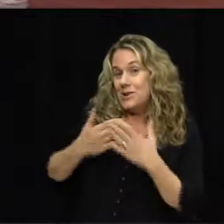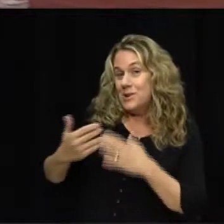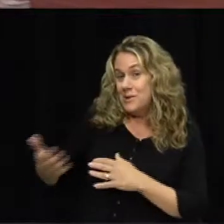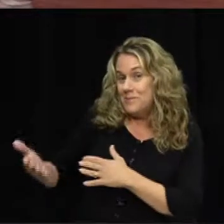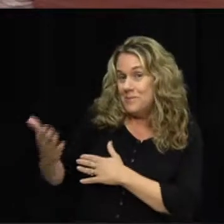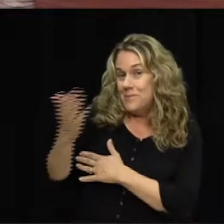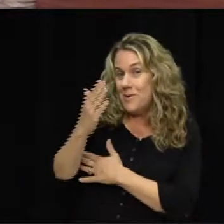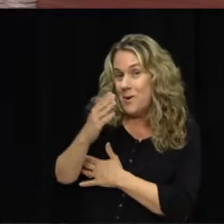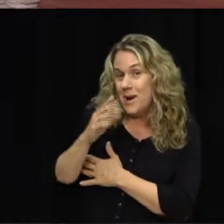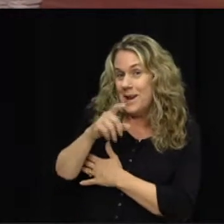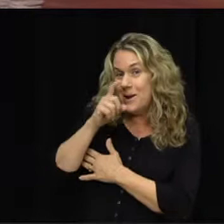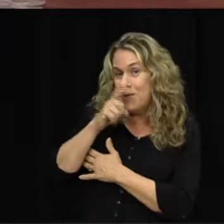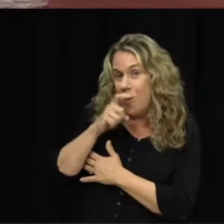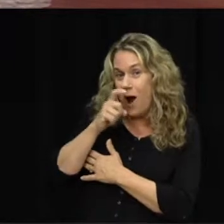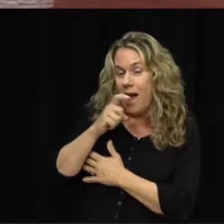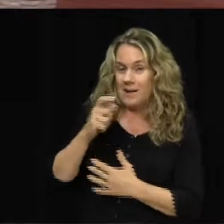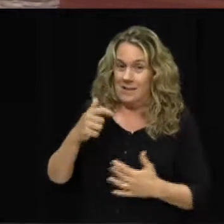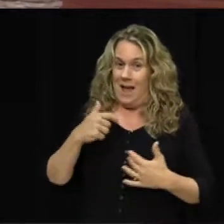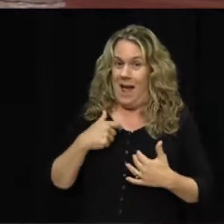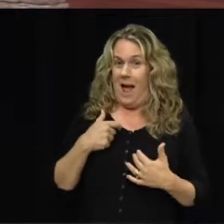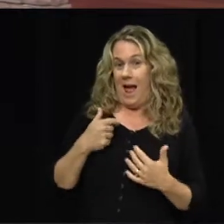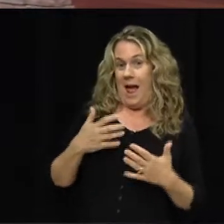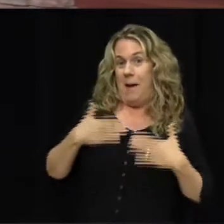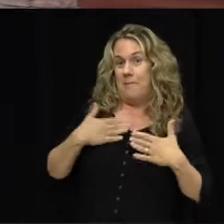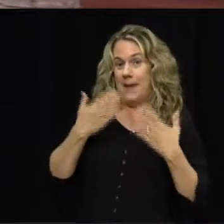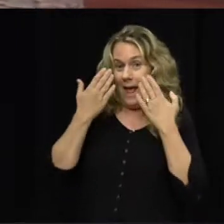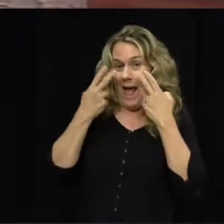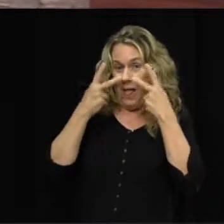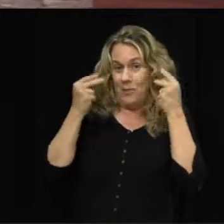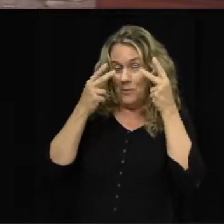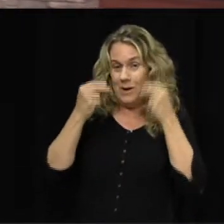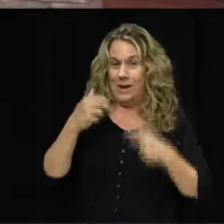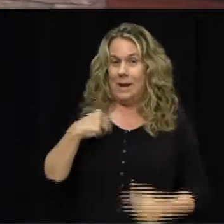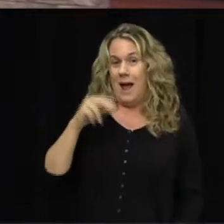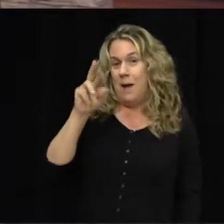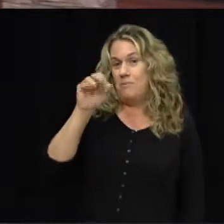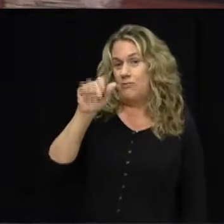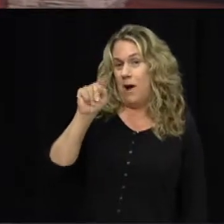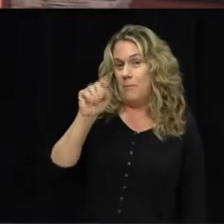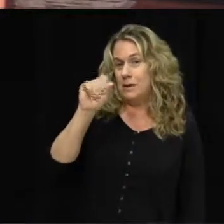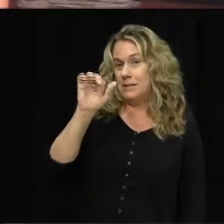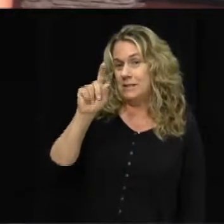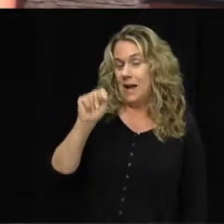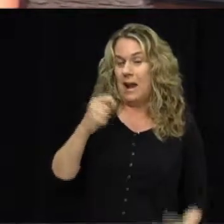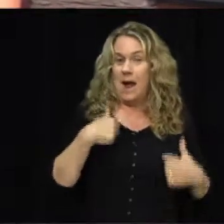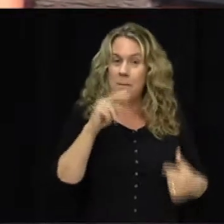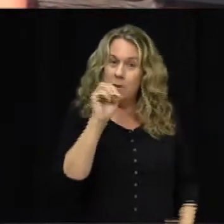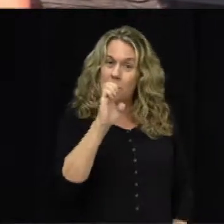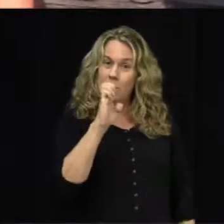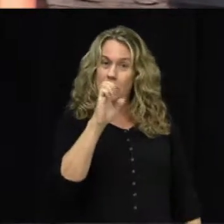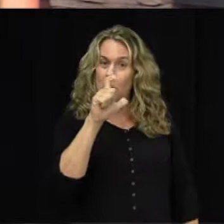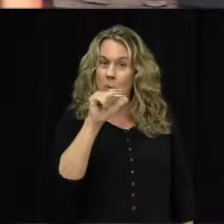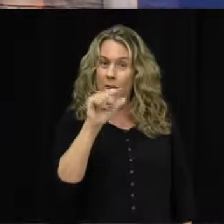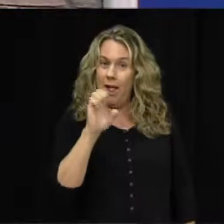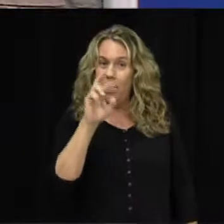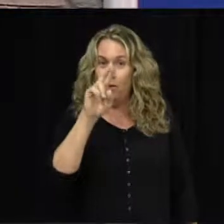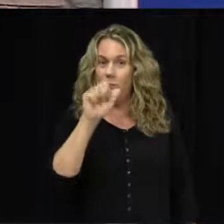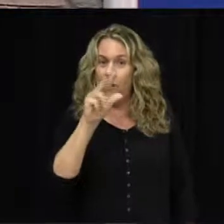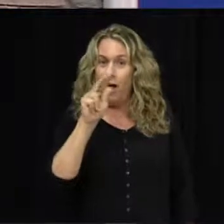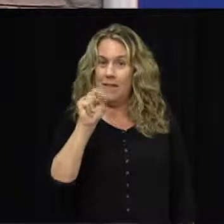Good morning, Warhawks. Happy Halloween. I'm Robert Scott. And I'm Noelle Rollins, bringing you the Hawkeye